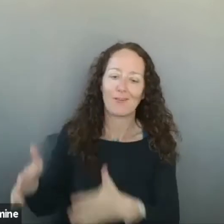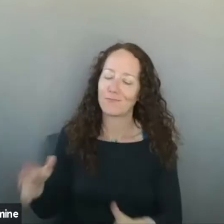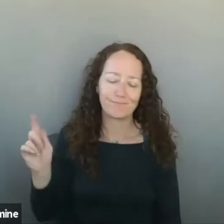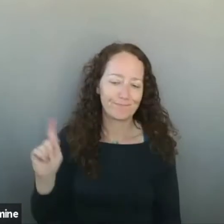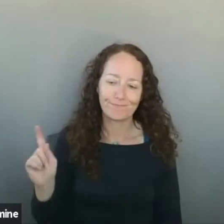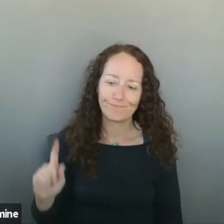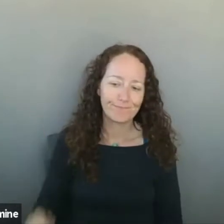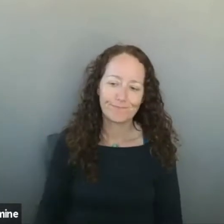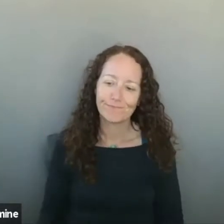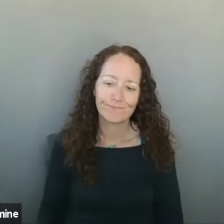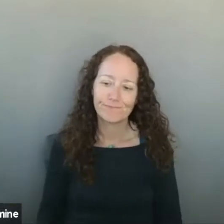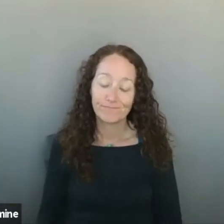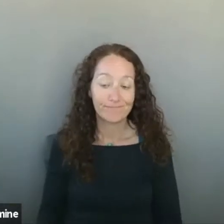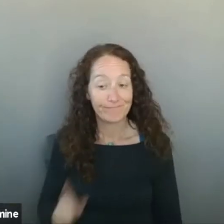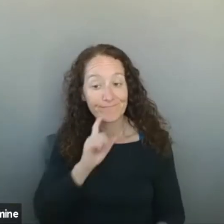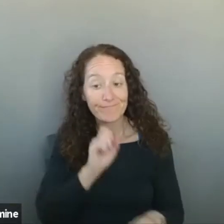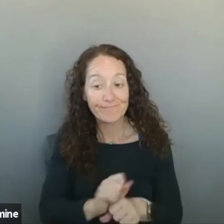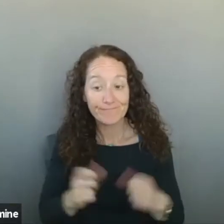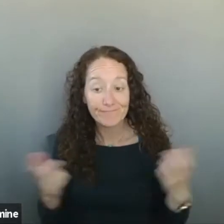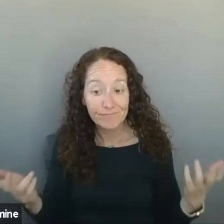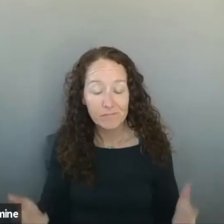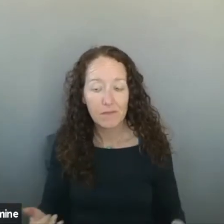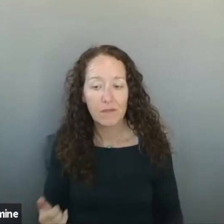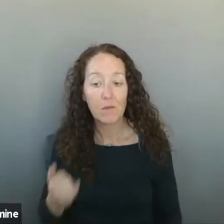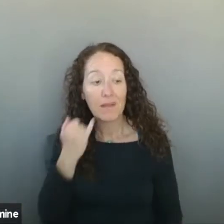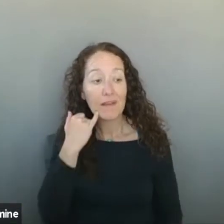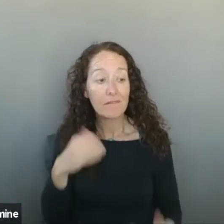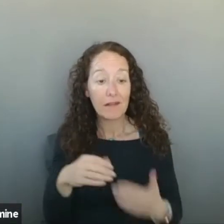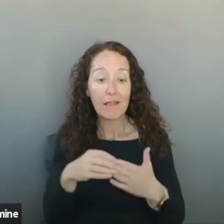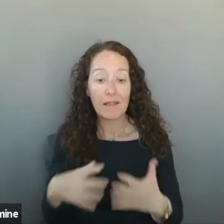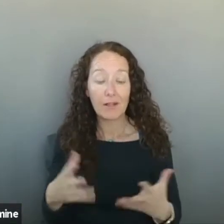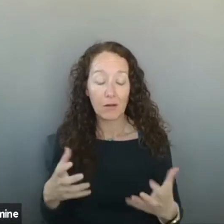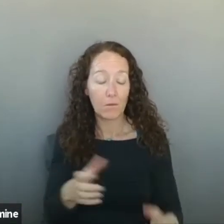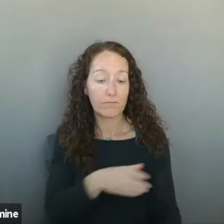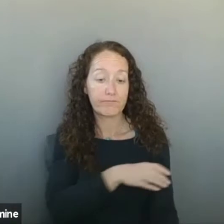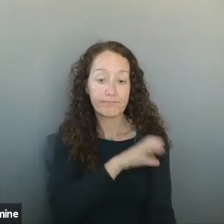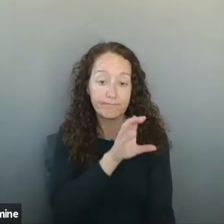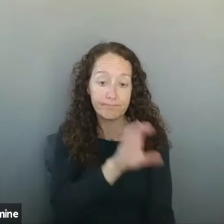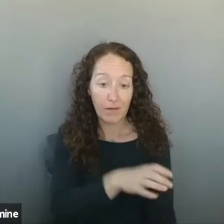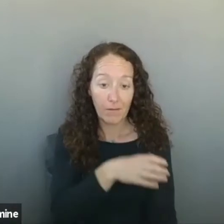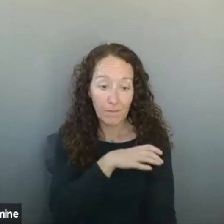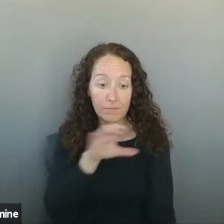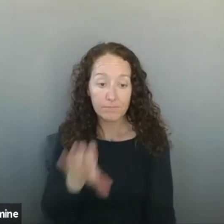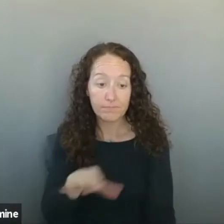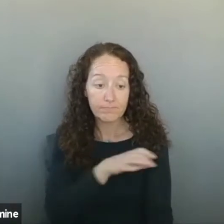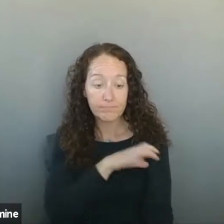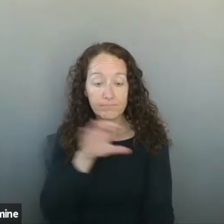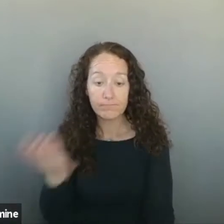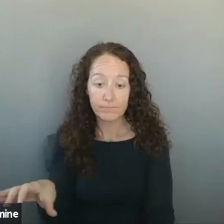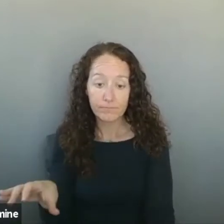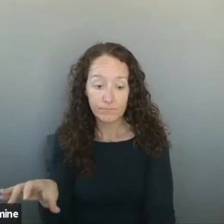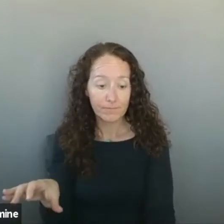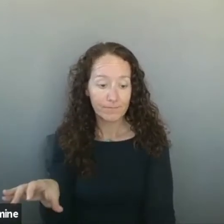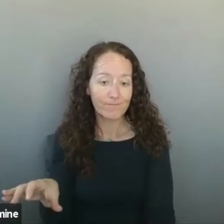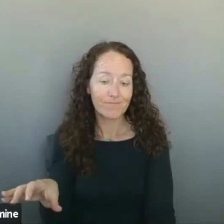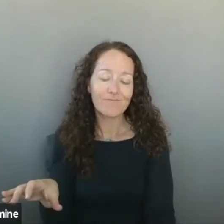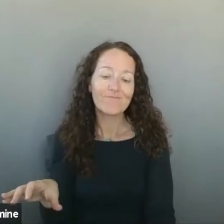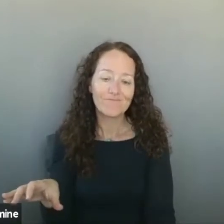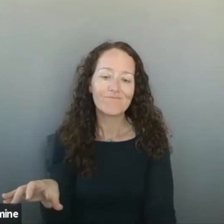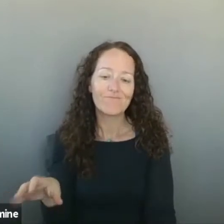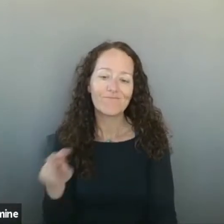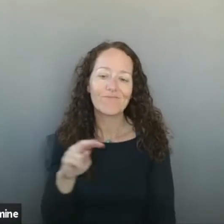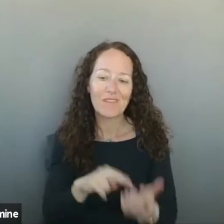So if we're going to empower leaders, then the folks who have the power need to seed it.